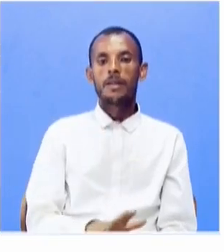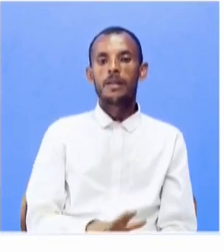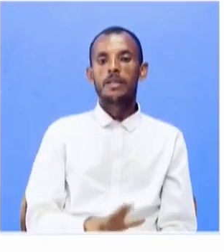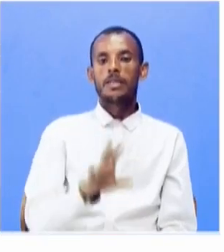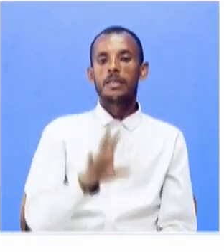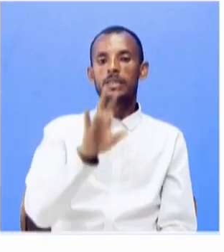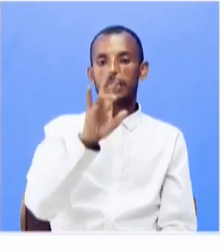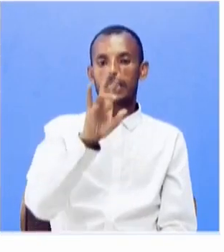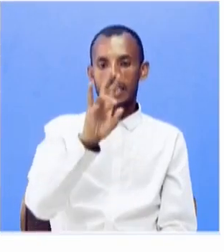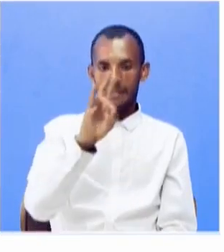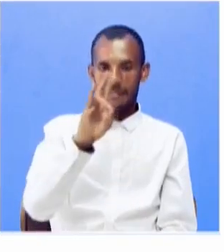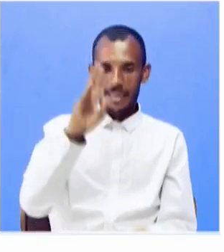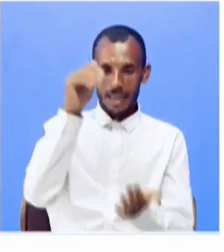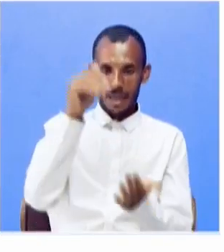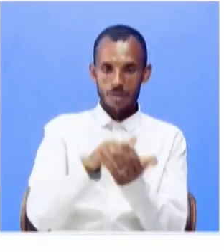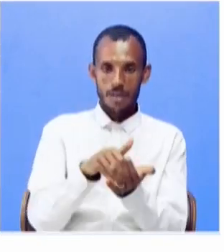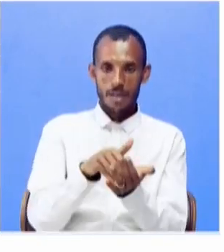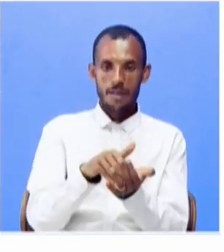7,500. That's this